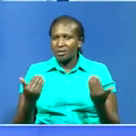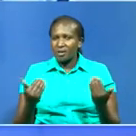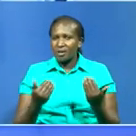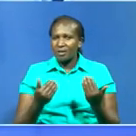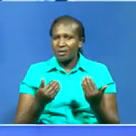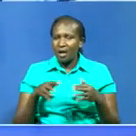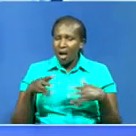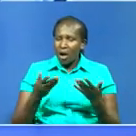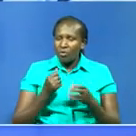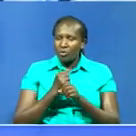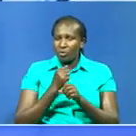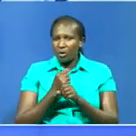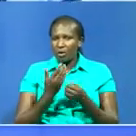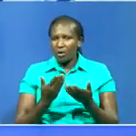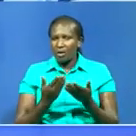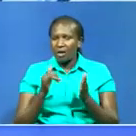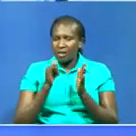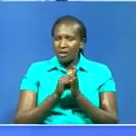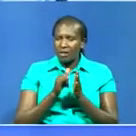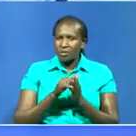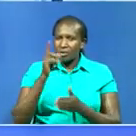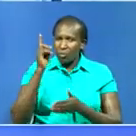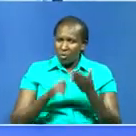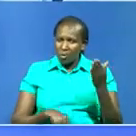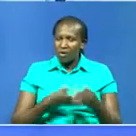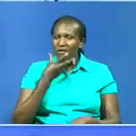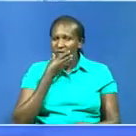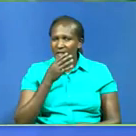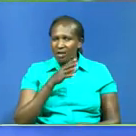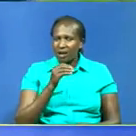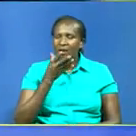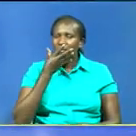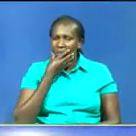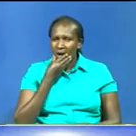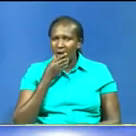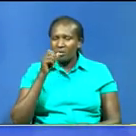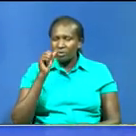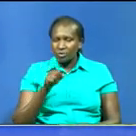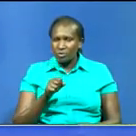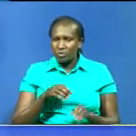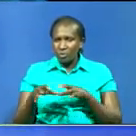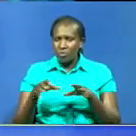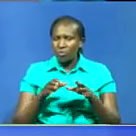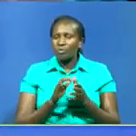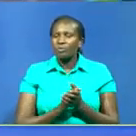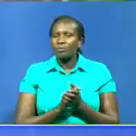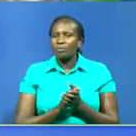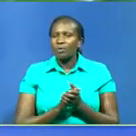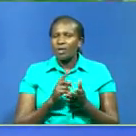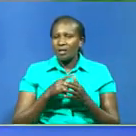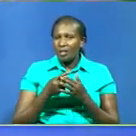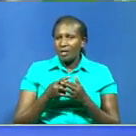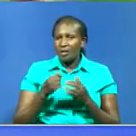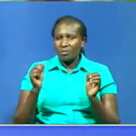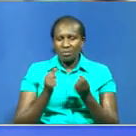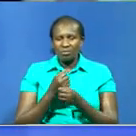worth. And that is what a father and a man should do in his life. If you miss those things in a man, then you cannot get a